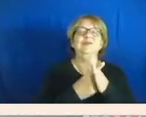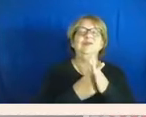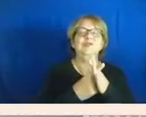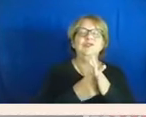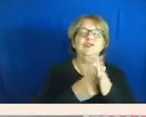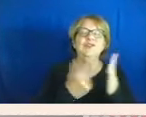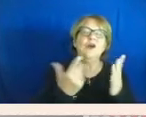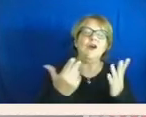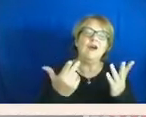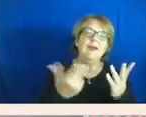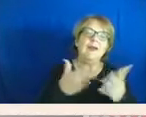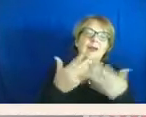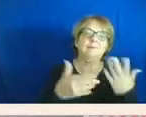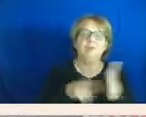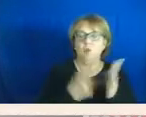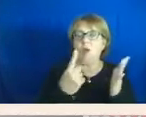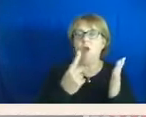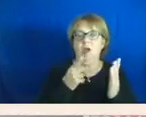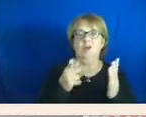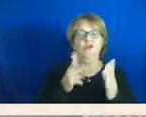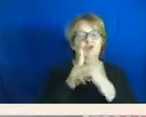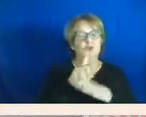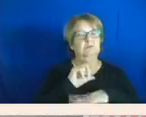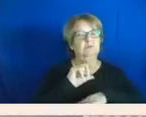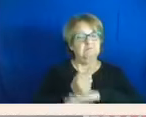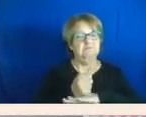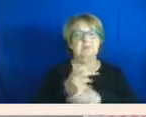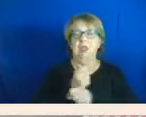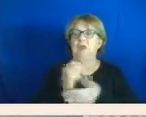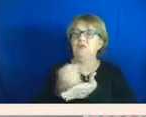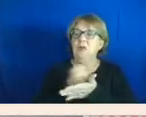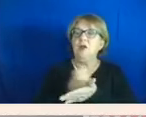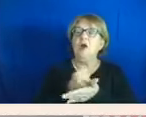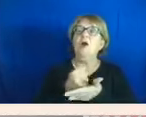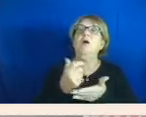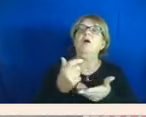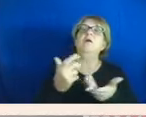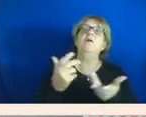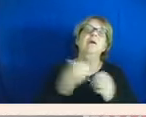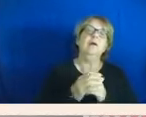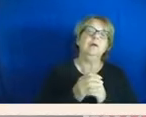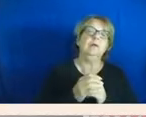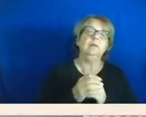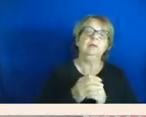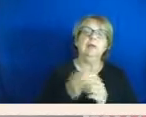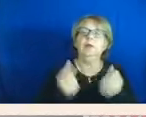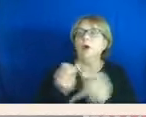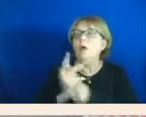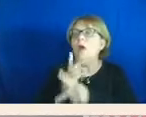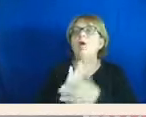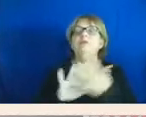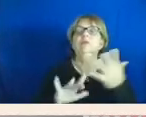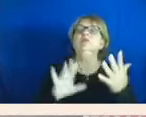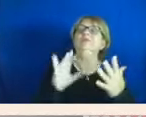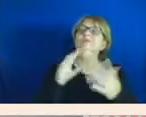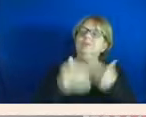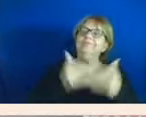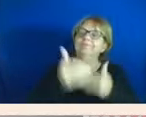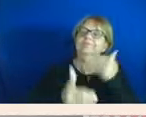once they get established with a credit card, a car loan gets that mix of credit. Just do it wisely, very wisely.